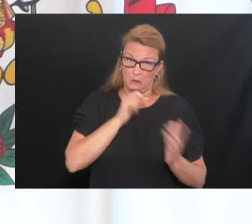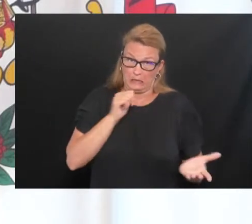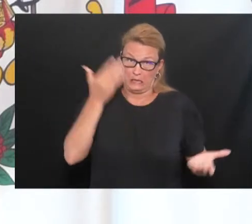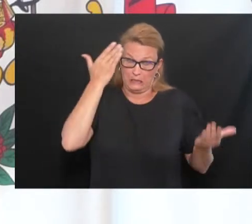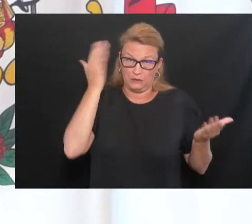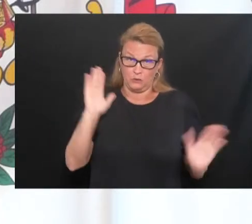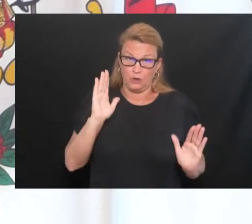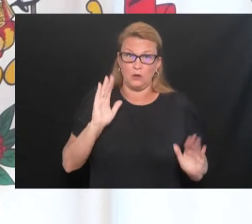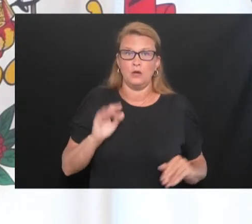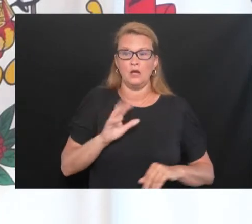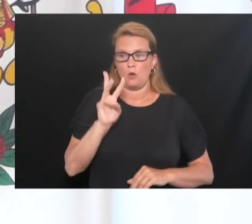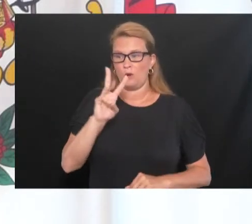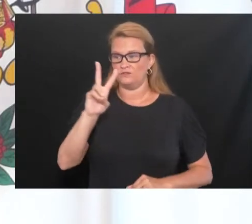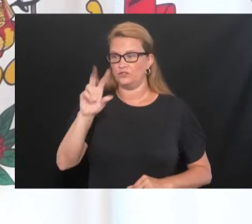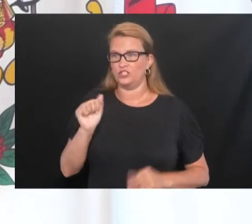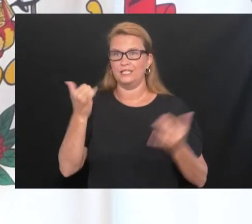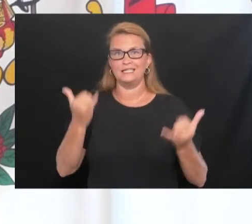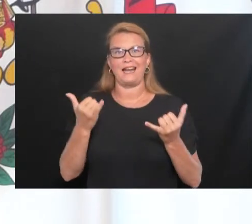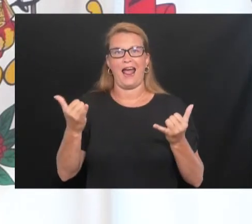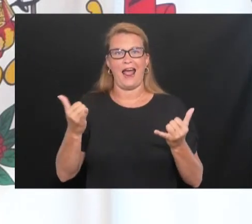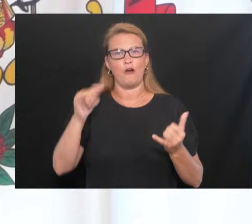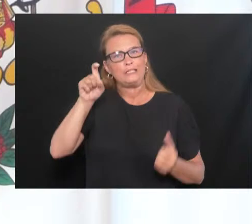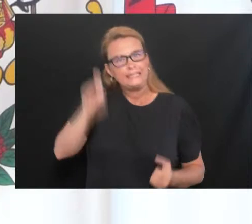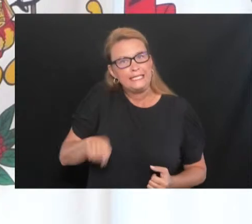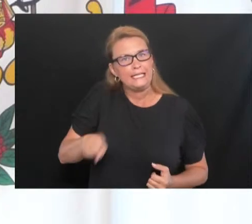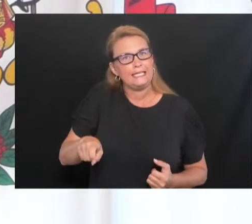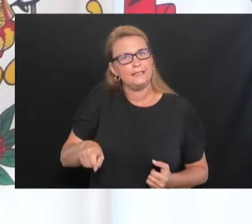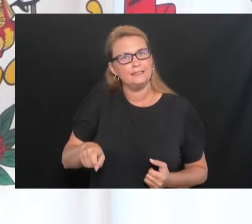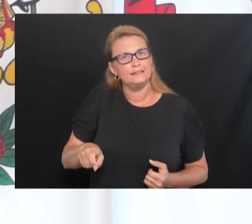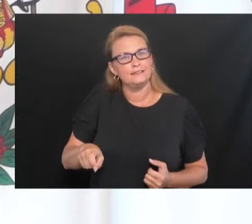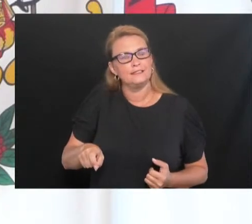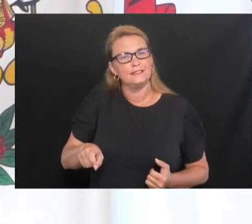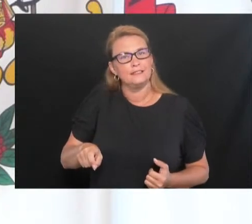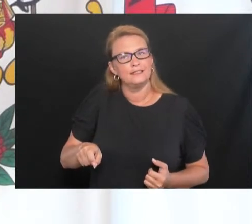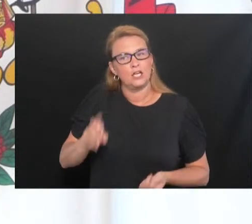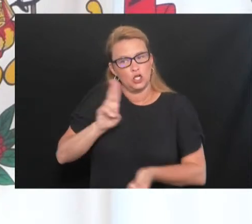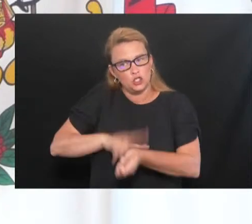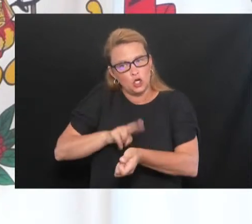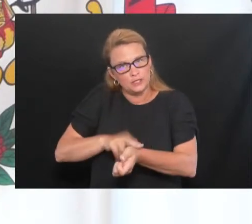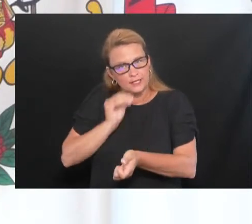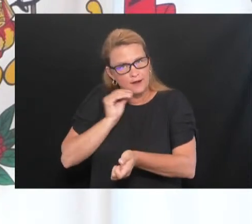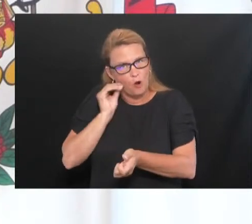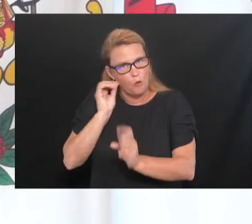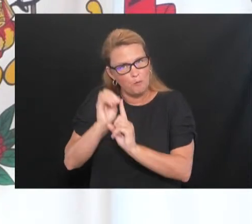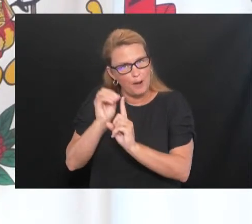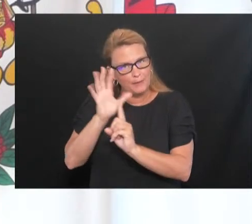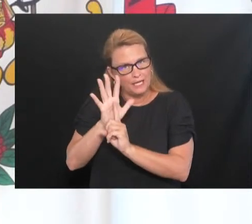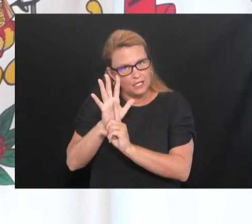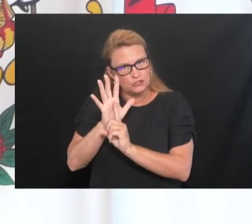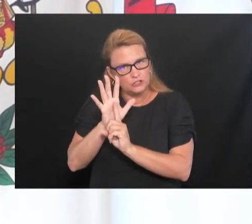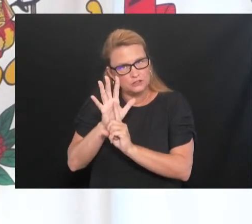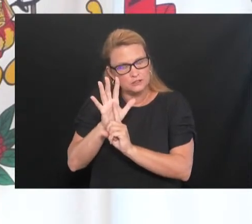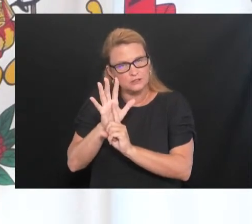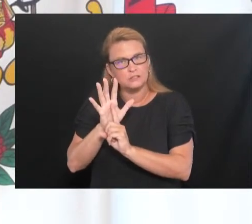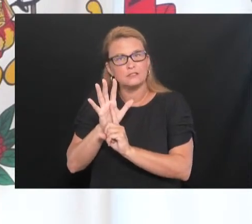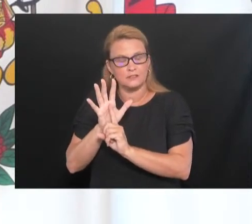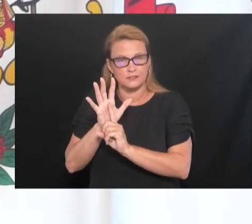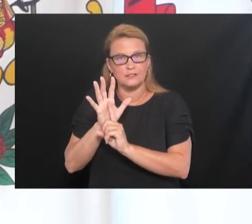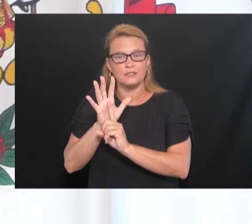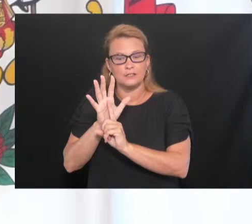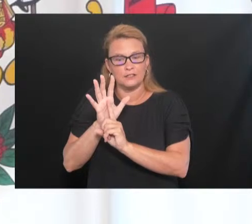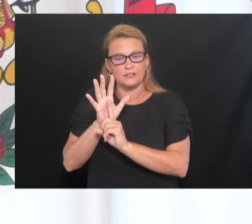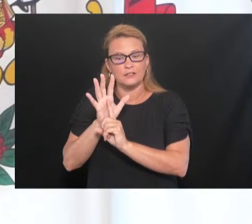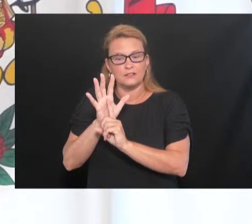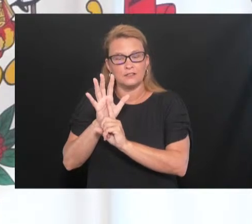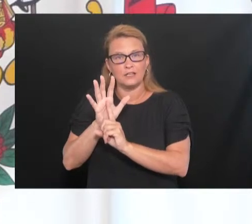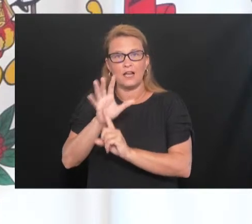what West Virginia needs to do, that our nursing home population that is 60